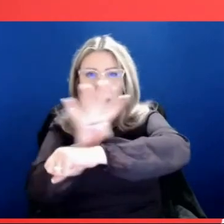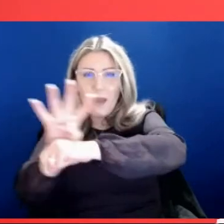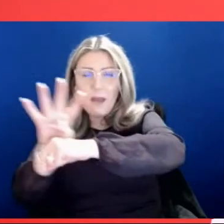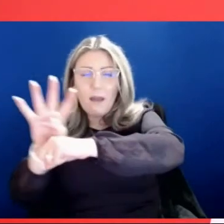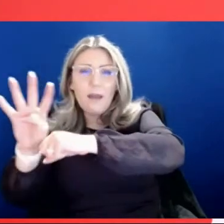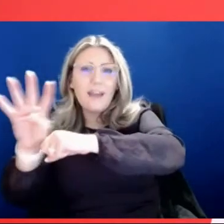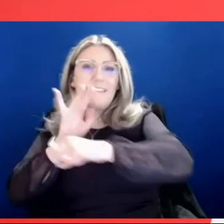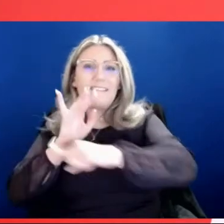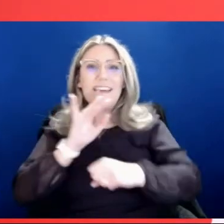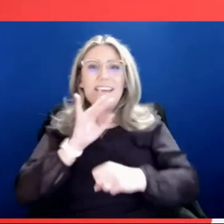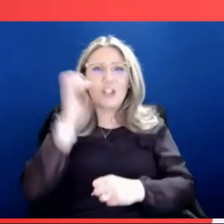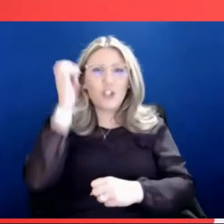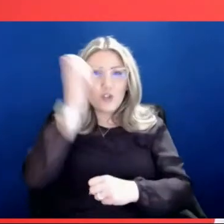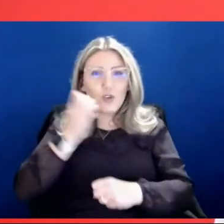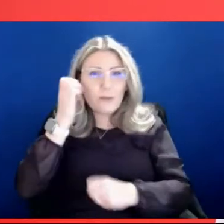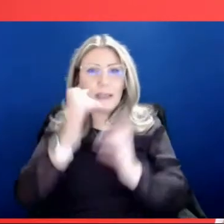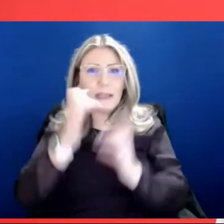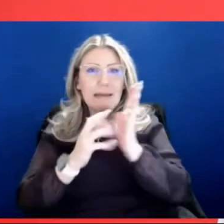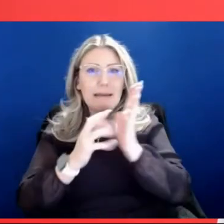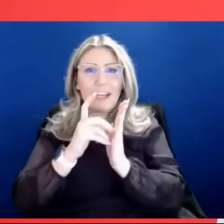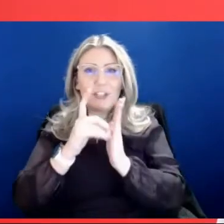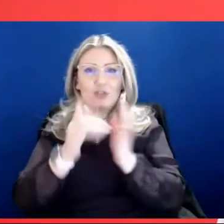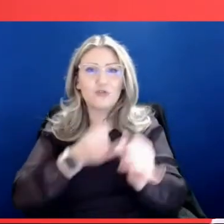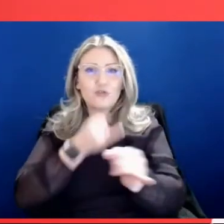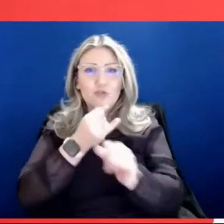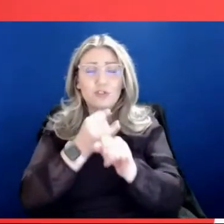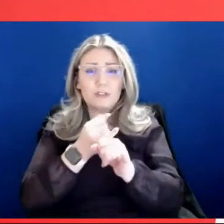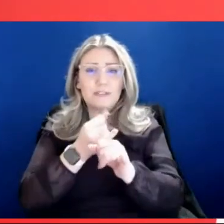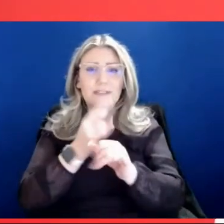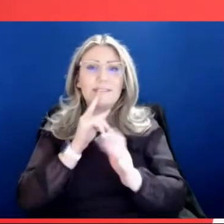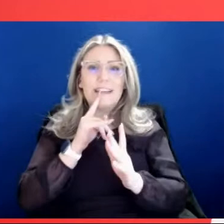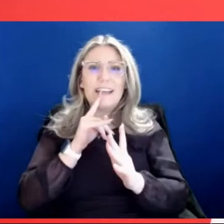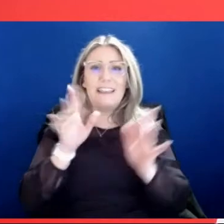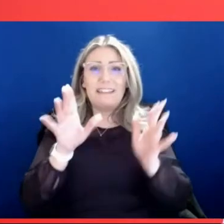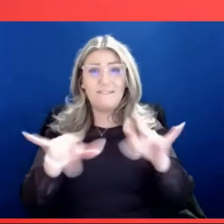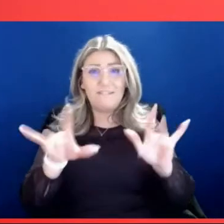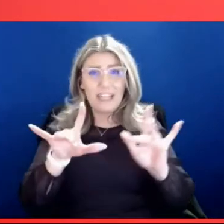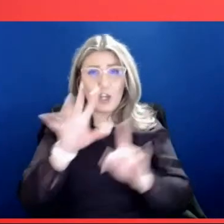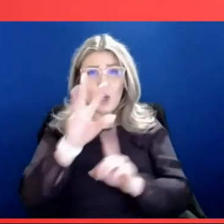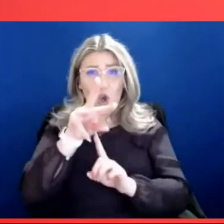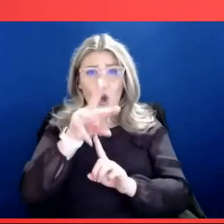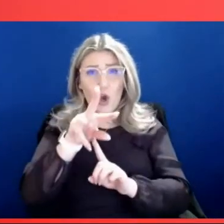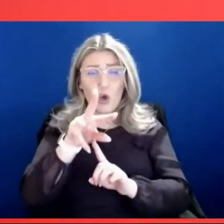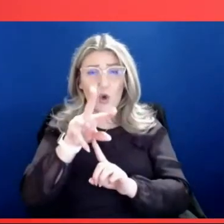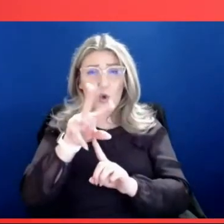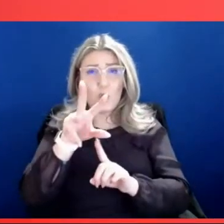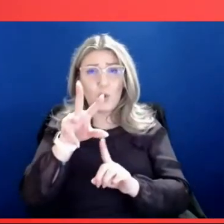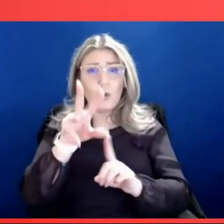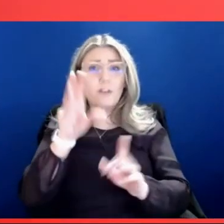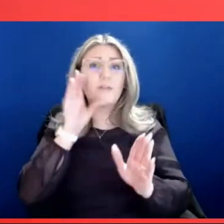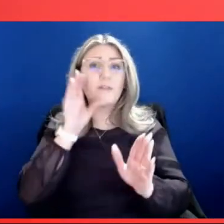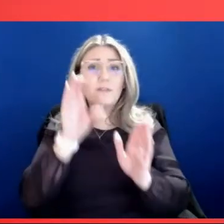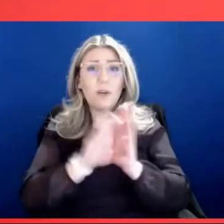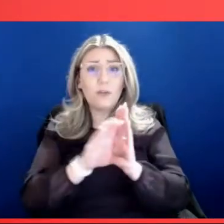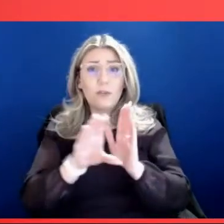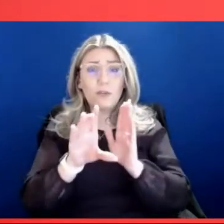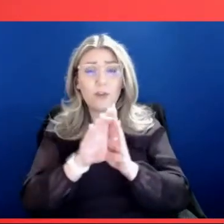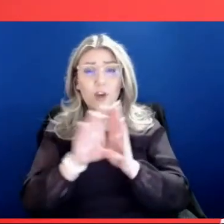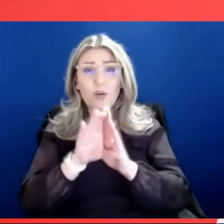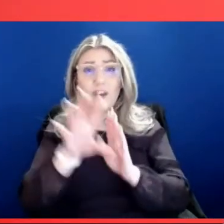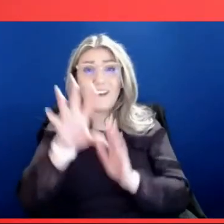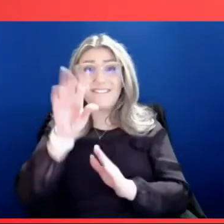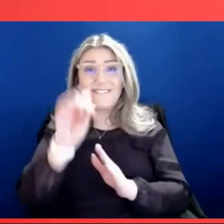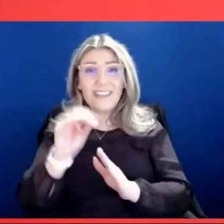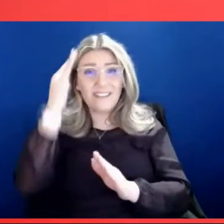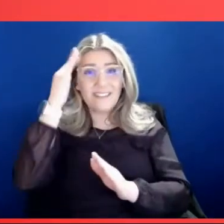there, and the video AV person took the photo. There's 50 heads. Wow. 3